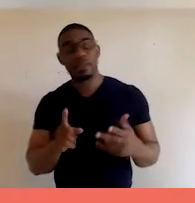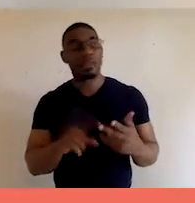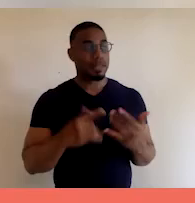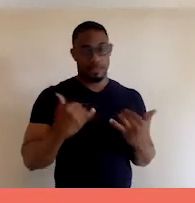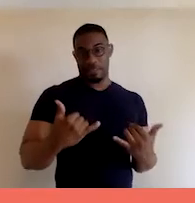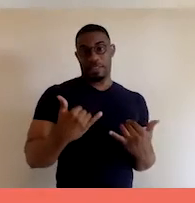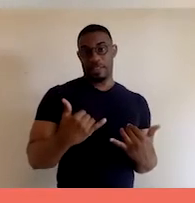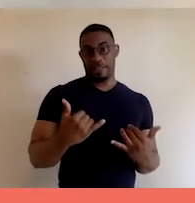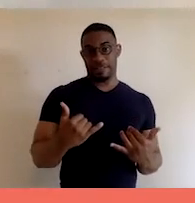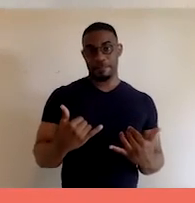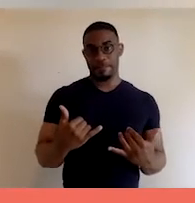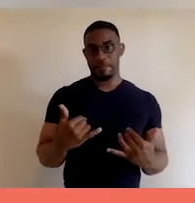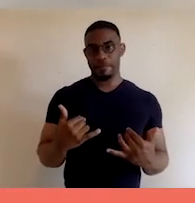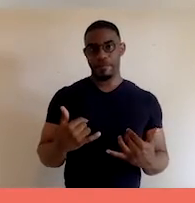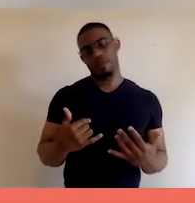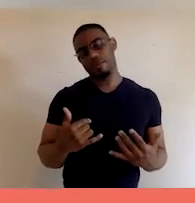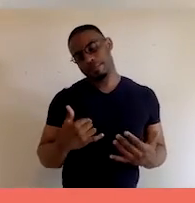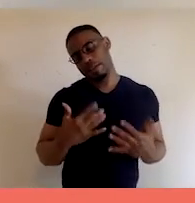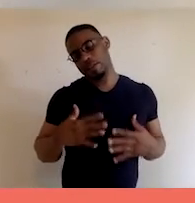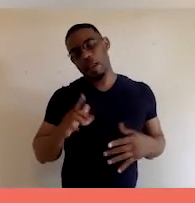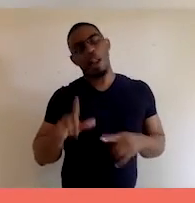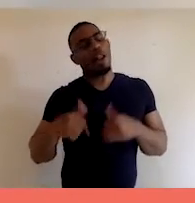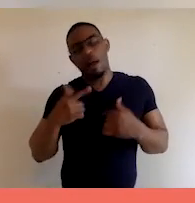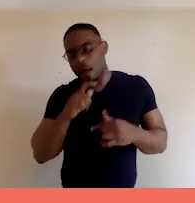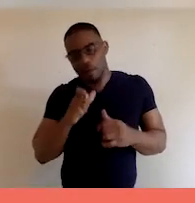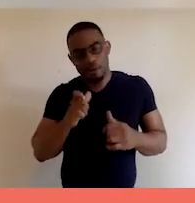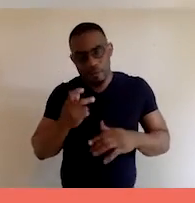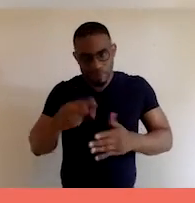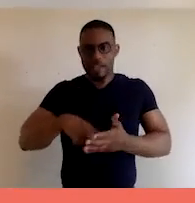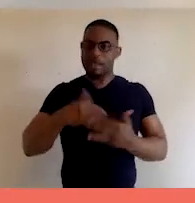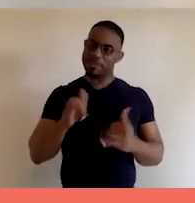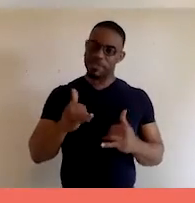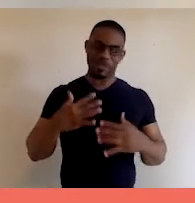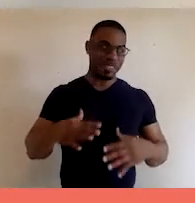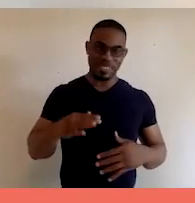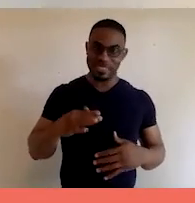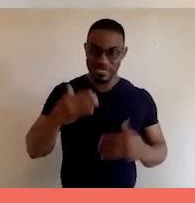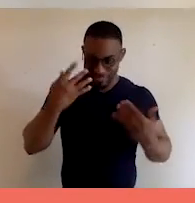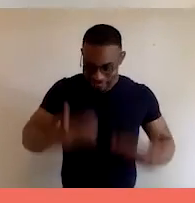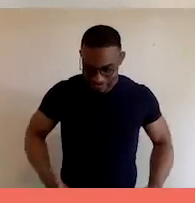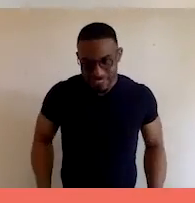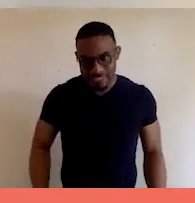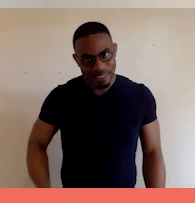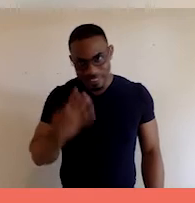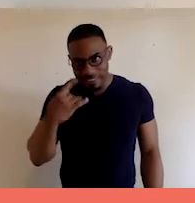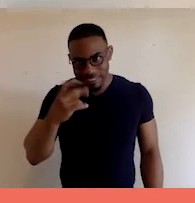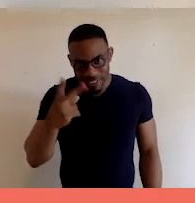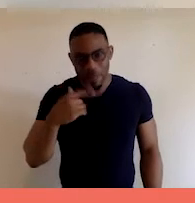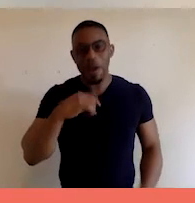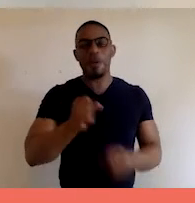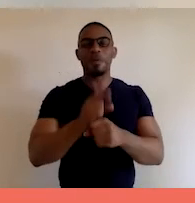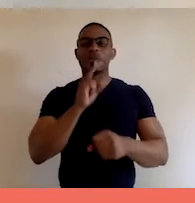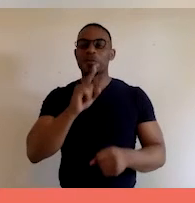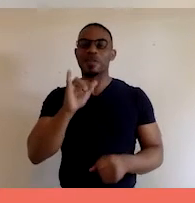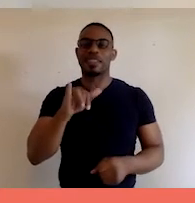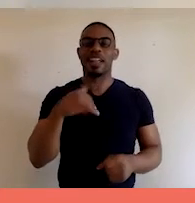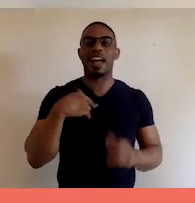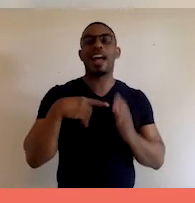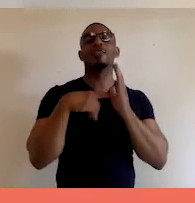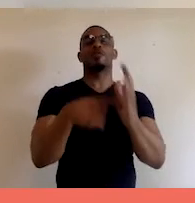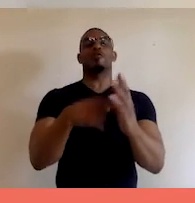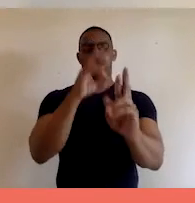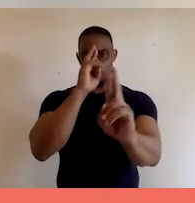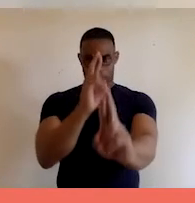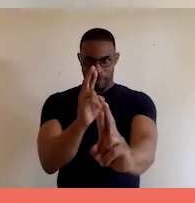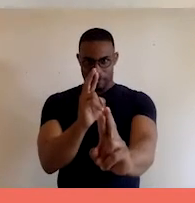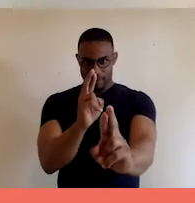today. Well, I half dressed up. As long as I don't stand up, I'm still dressed up, you know. But I wanted to make sure that I show you the